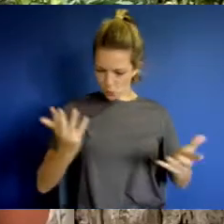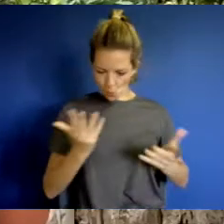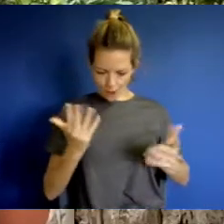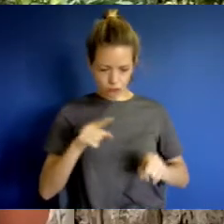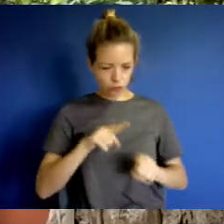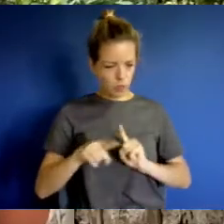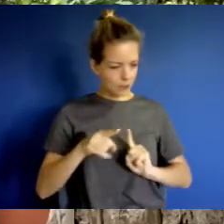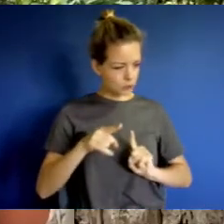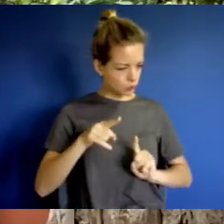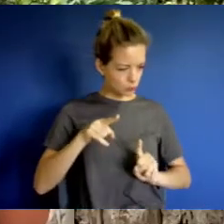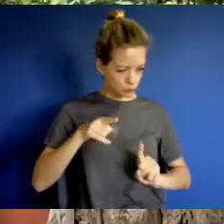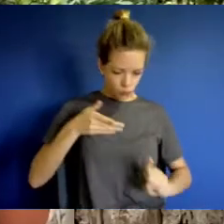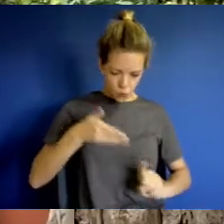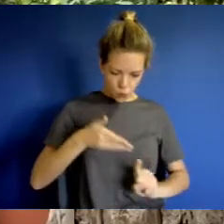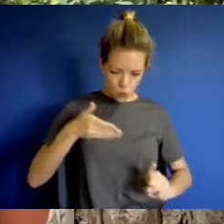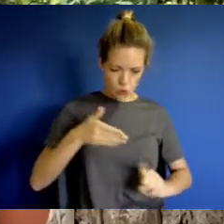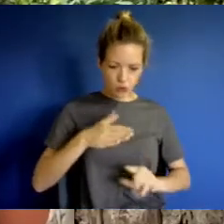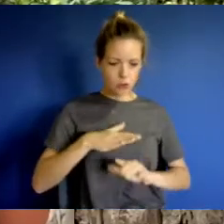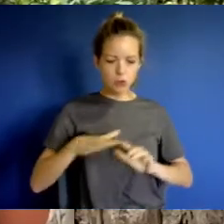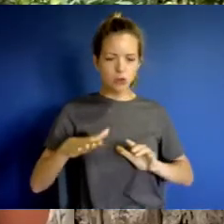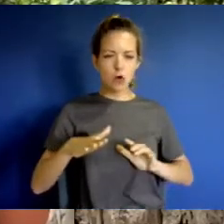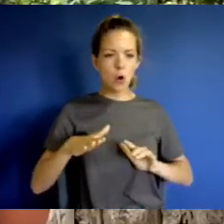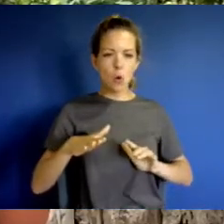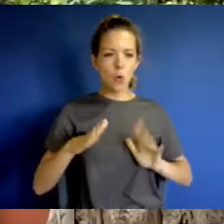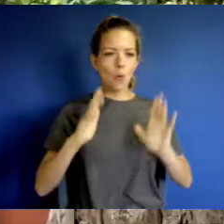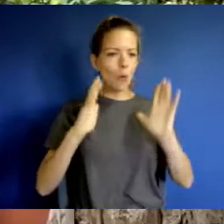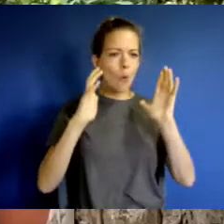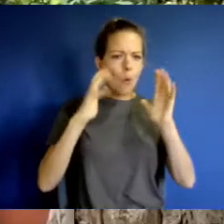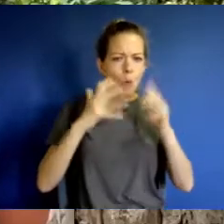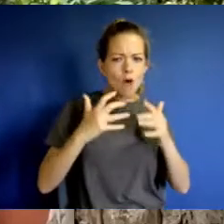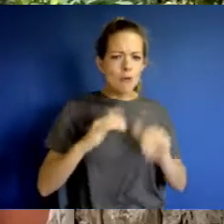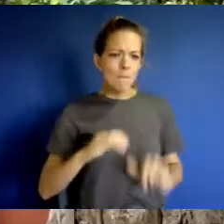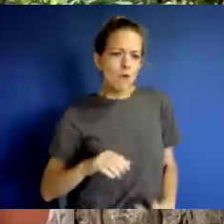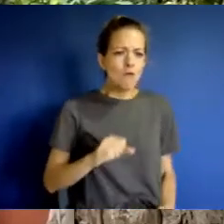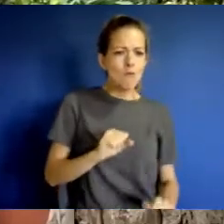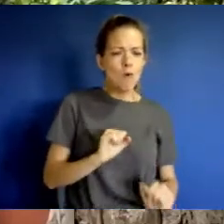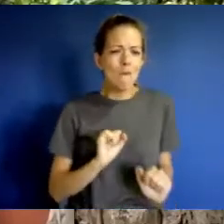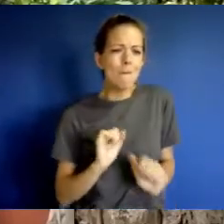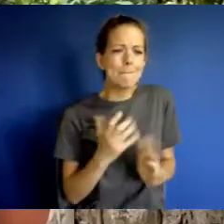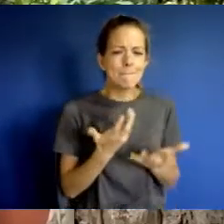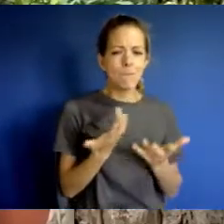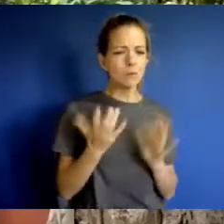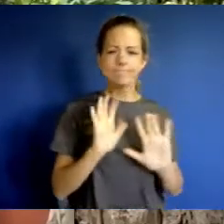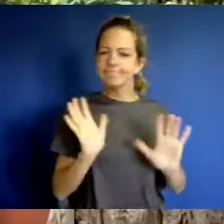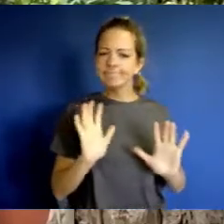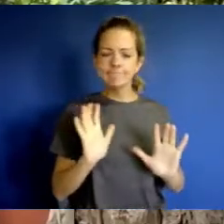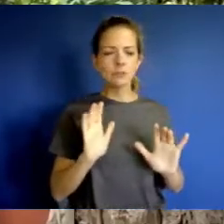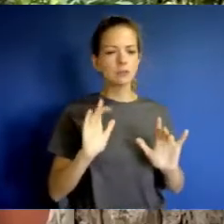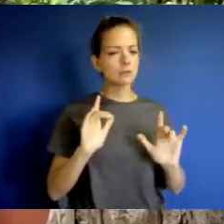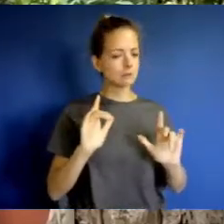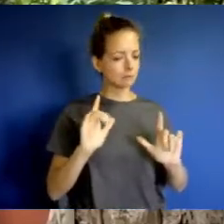Don't fight it. Don't worry about having to fidget around or move on out of it. Just